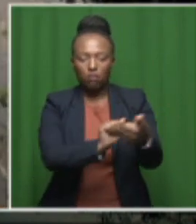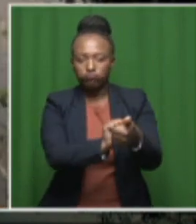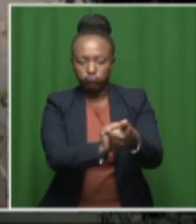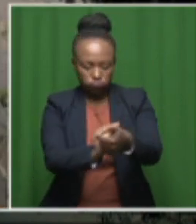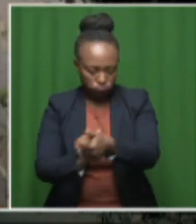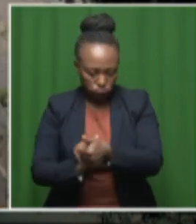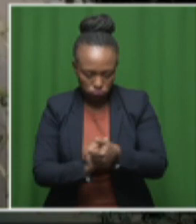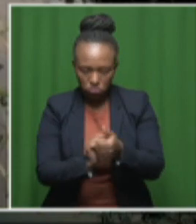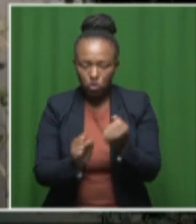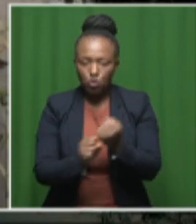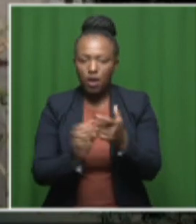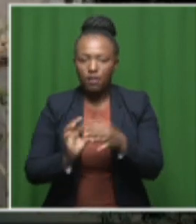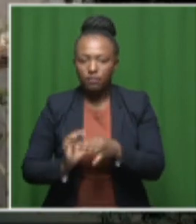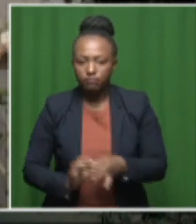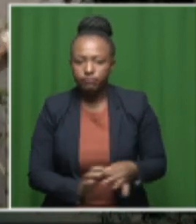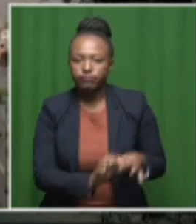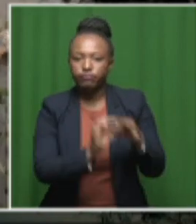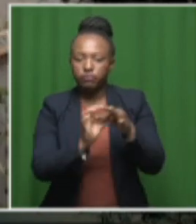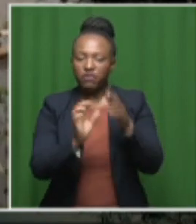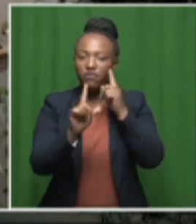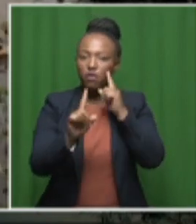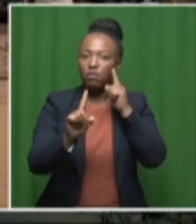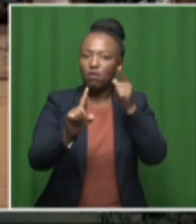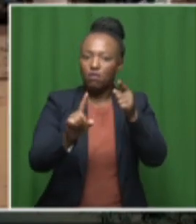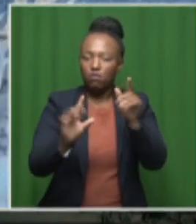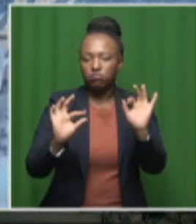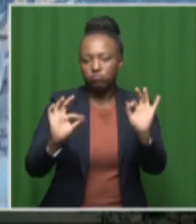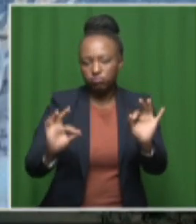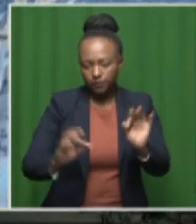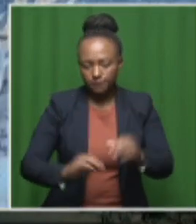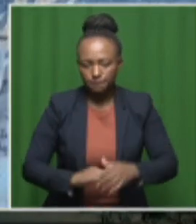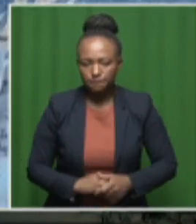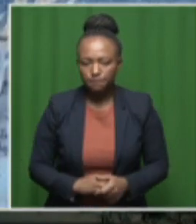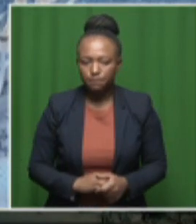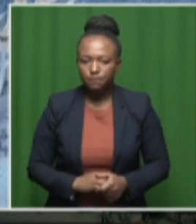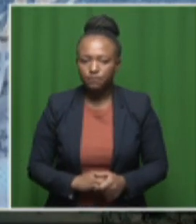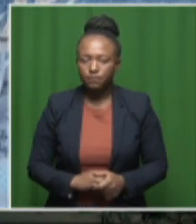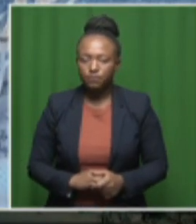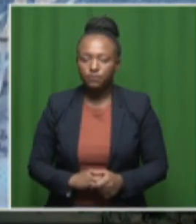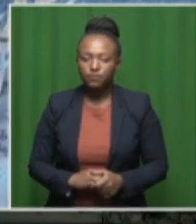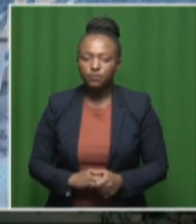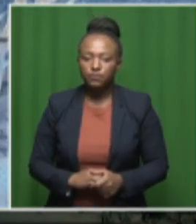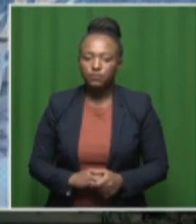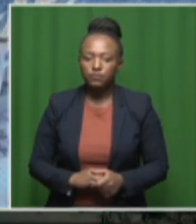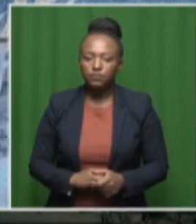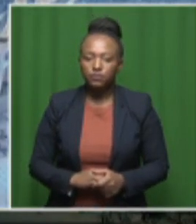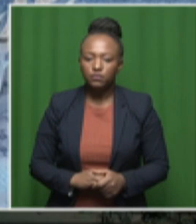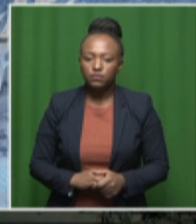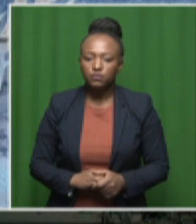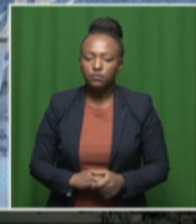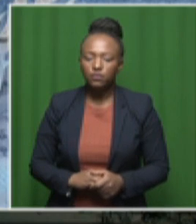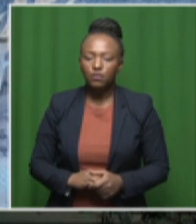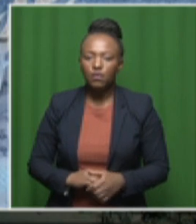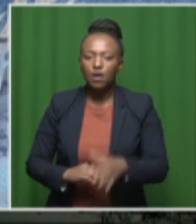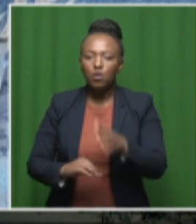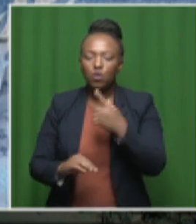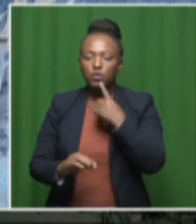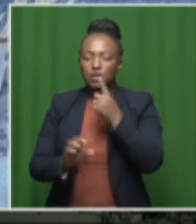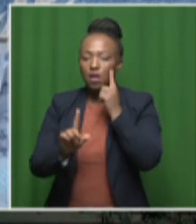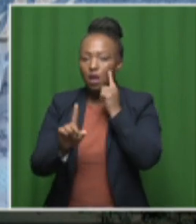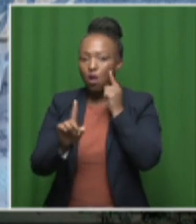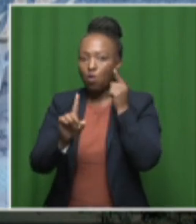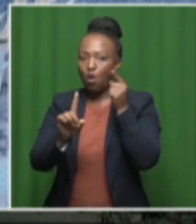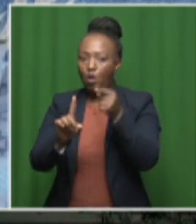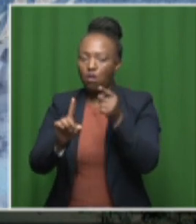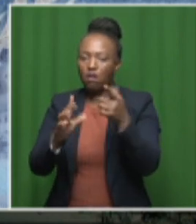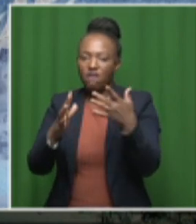achieve sometimes elusive goals. Mm. If we look at a lot of and certainly elusive goals being one that we